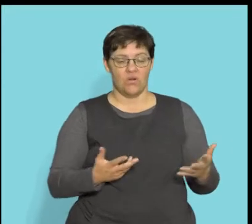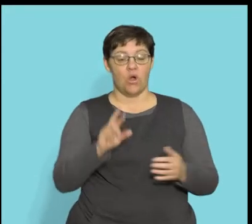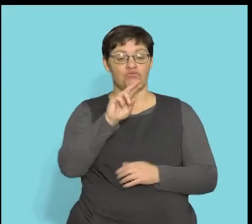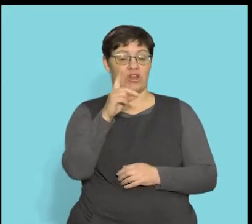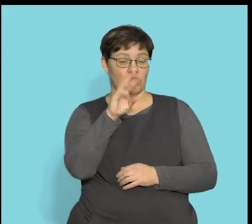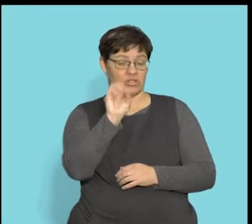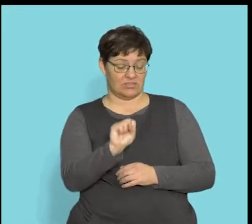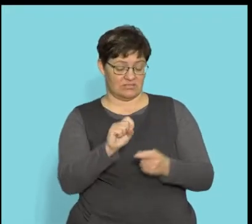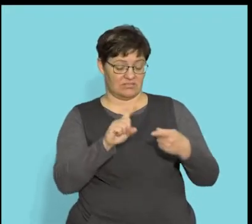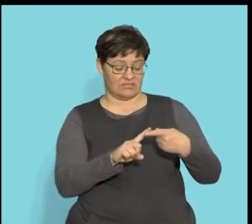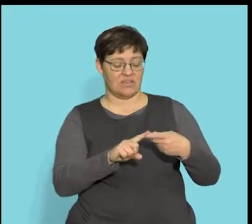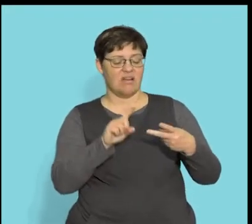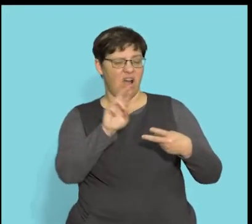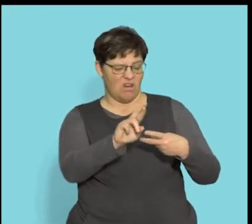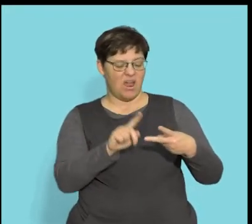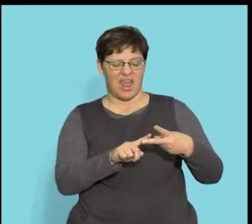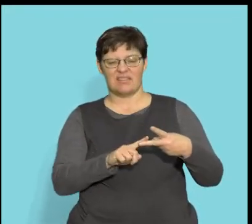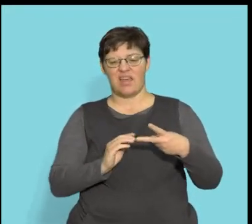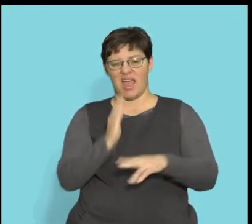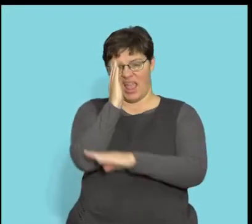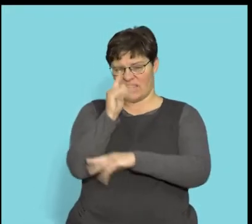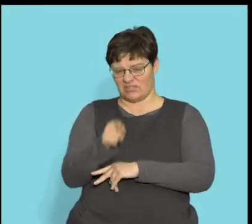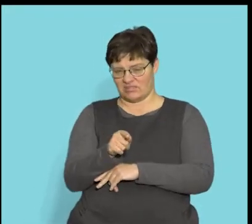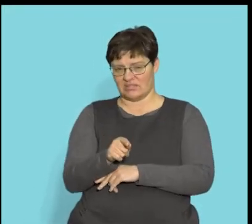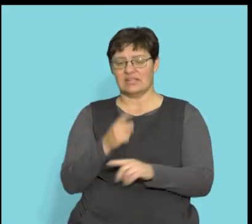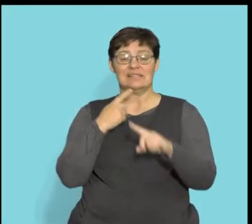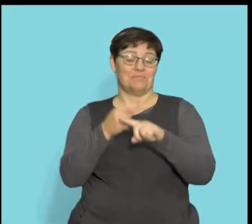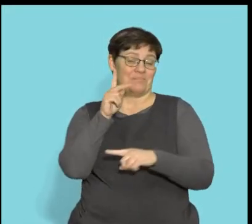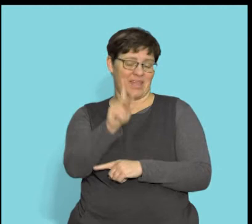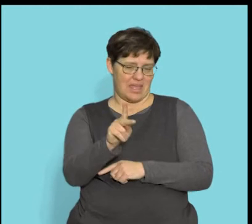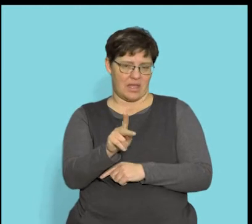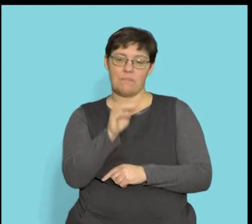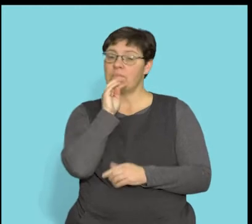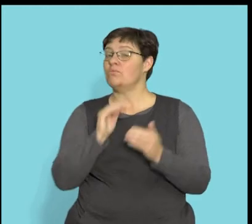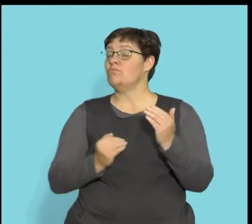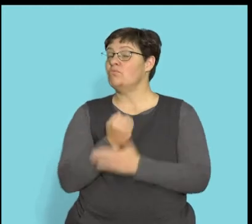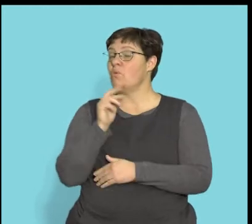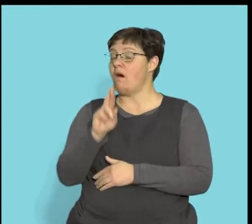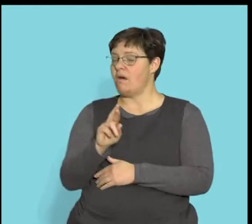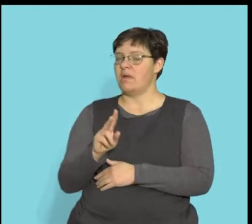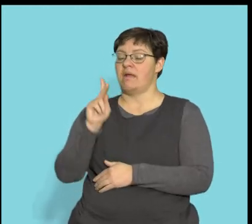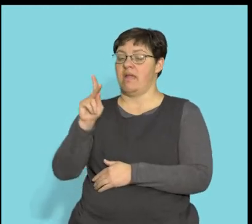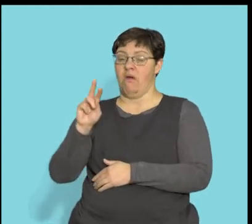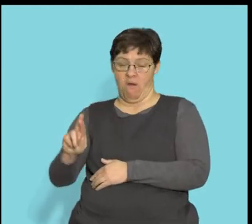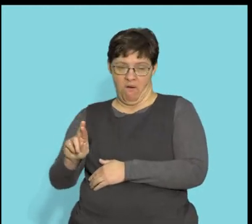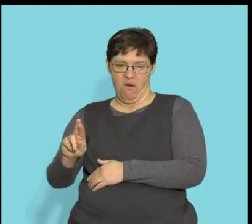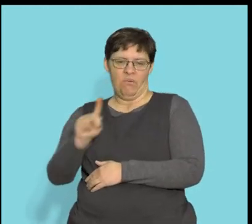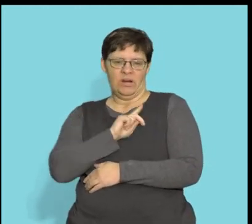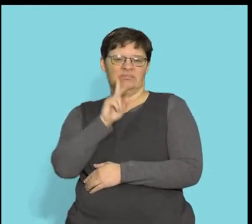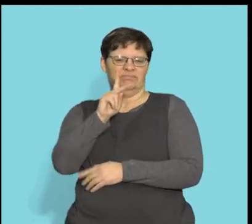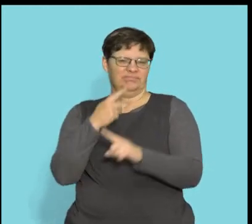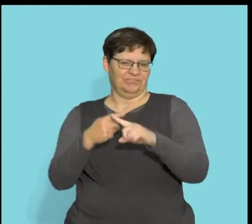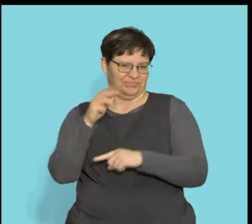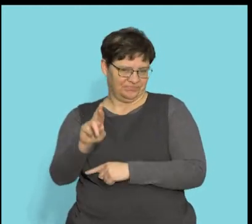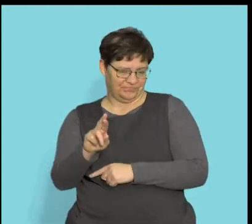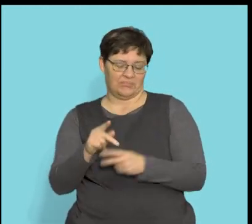So if the radius and the height are multiplied by a scale factor of k, then my new radius will be kr because it's